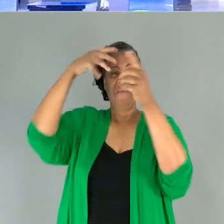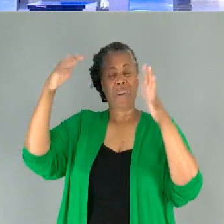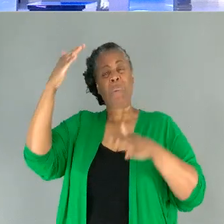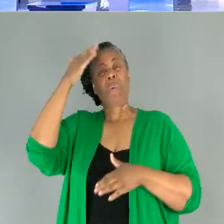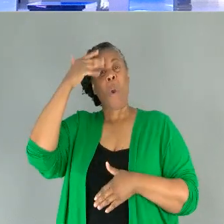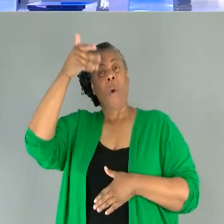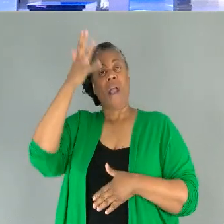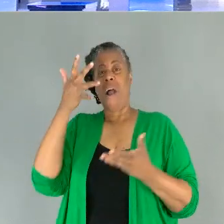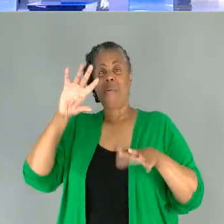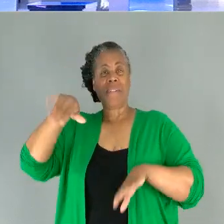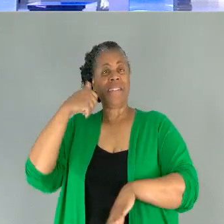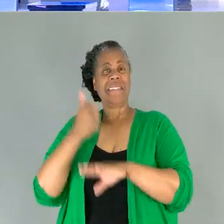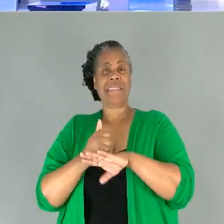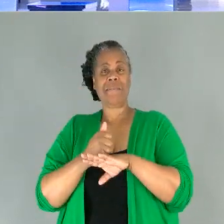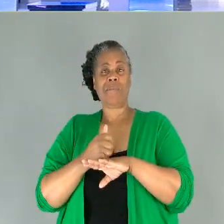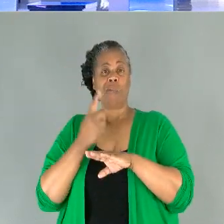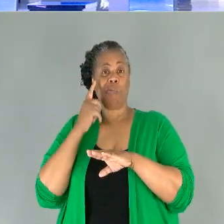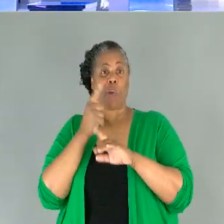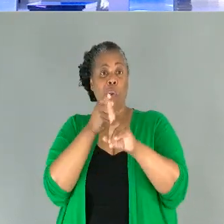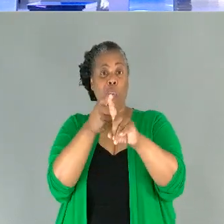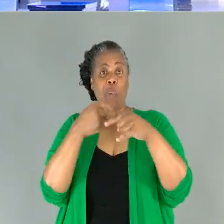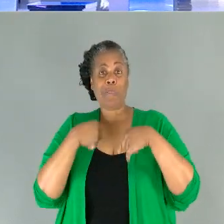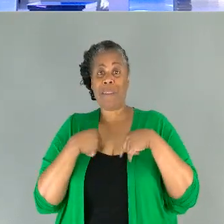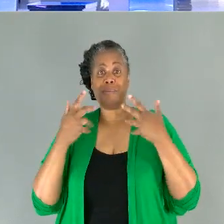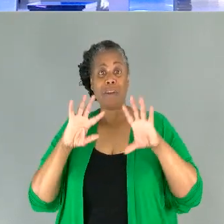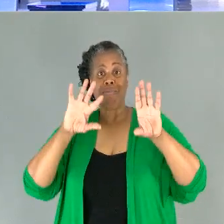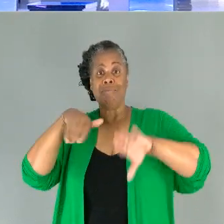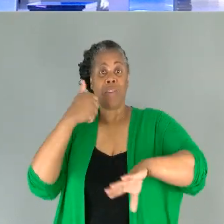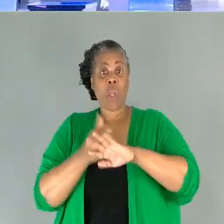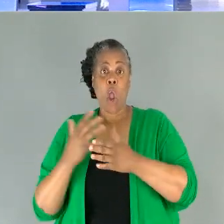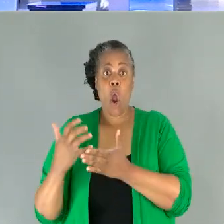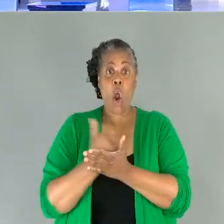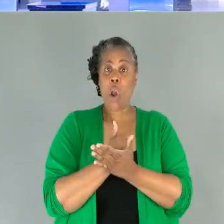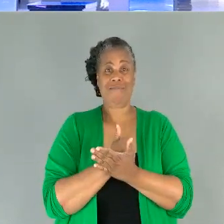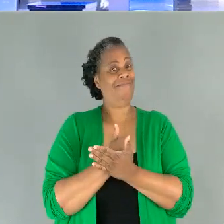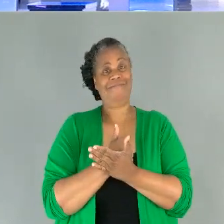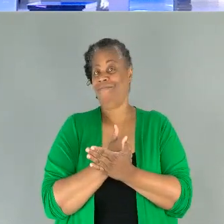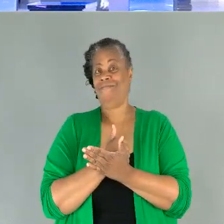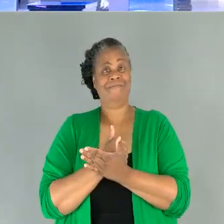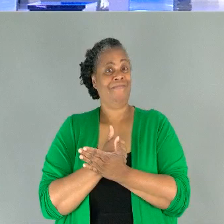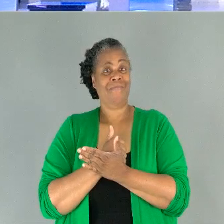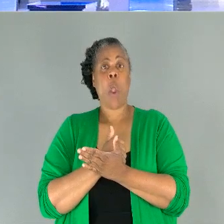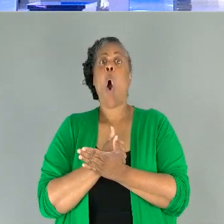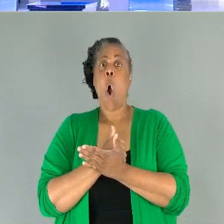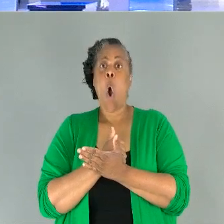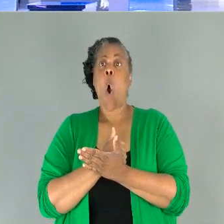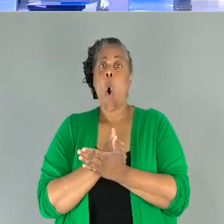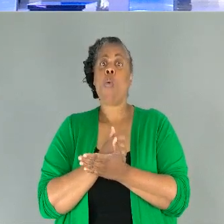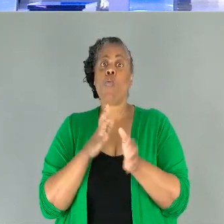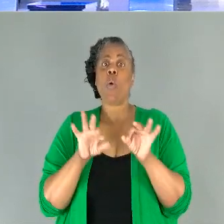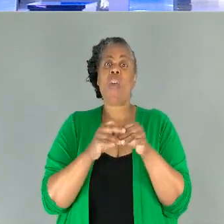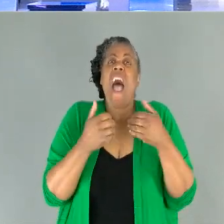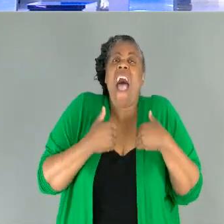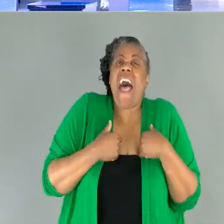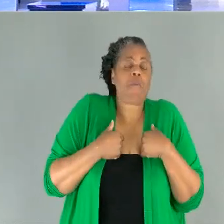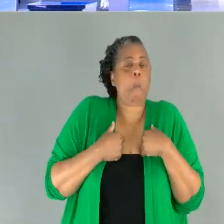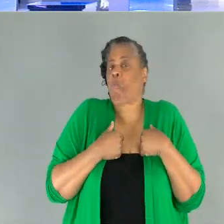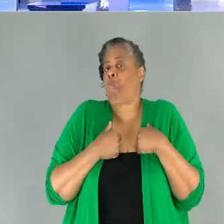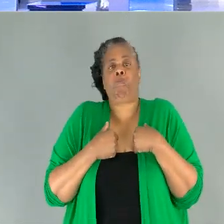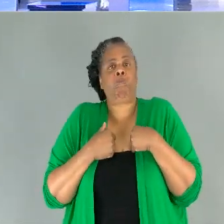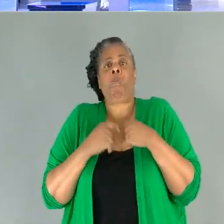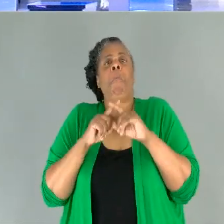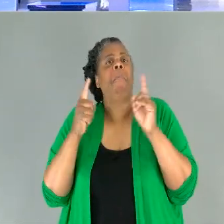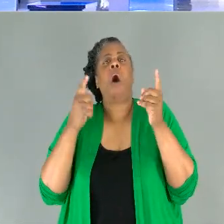Lord has provided for you. You did not earn it. You did not discern it. Did not deserve it.